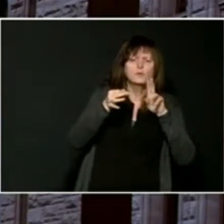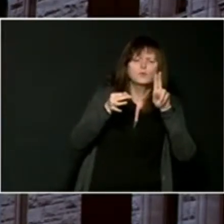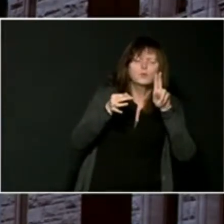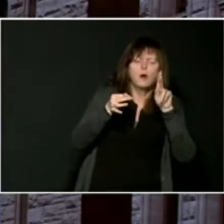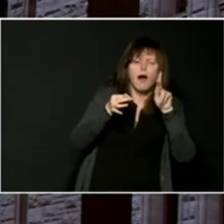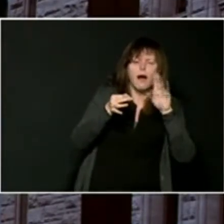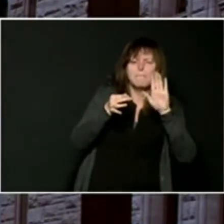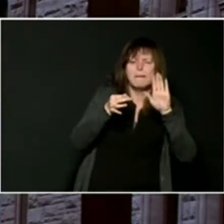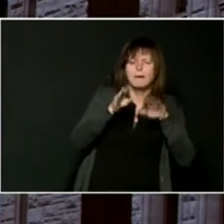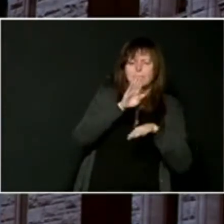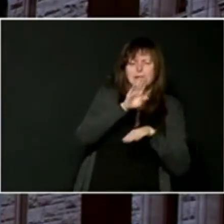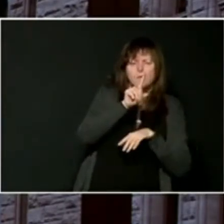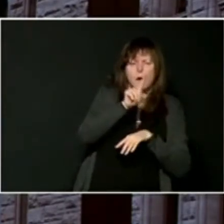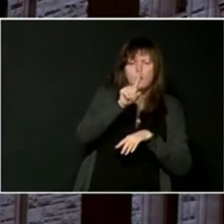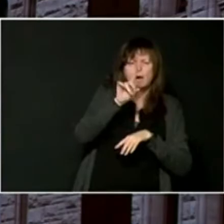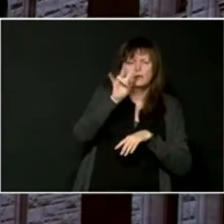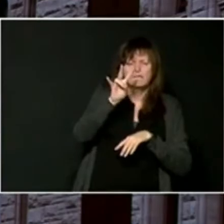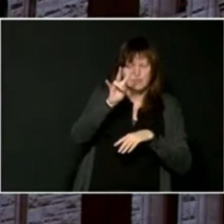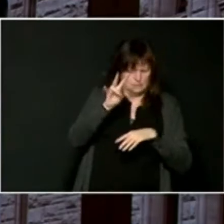have been detected.